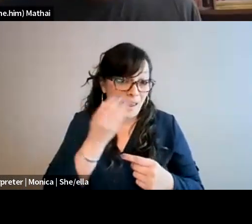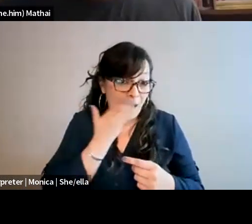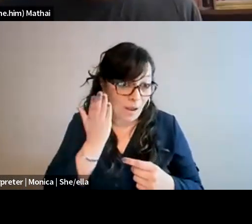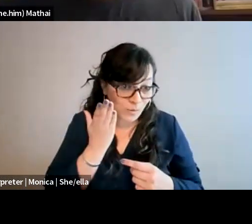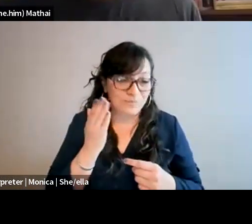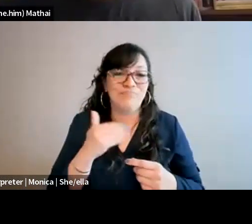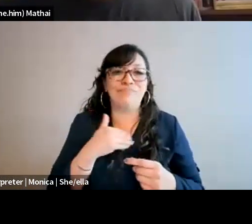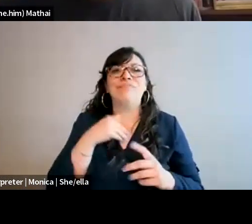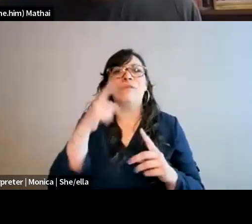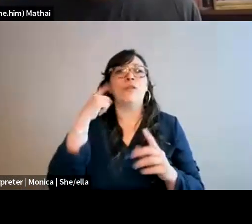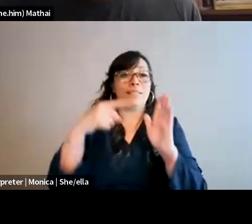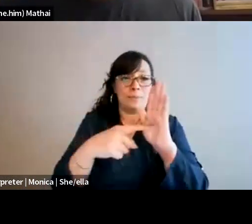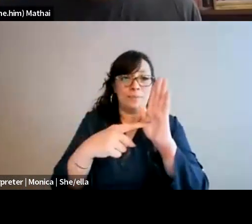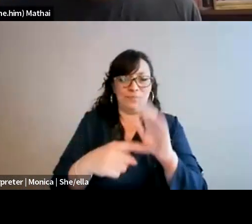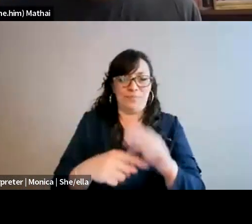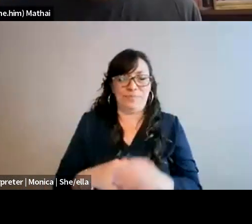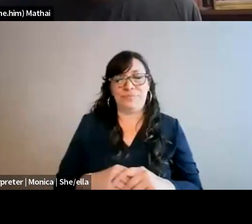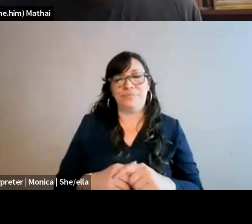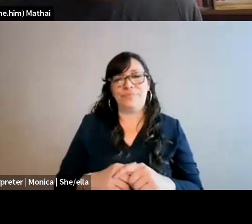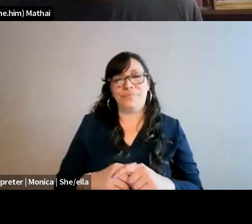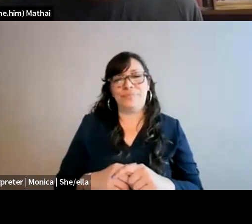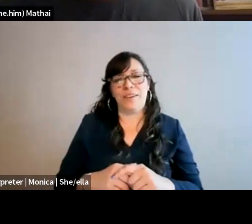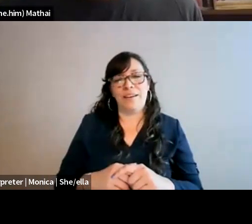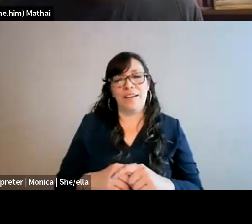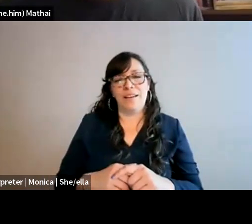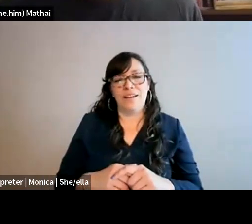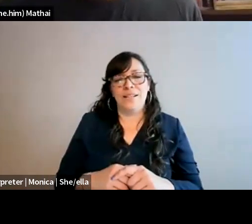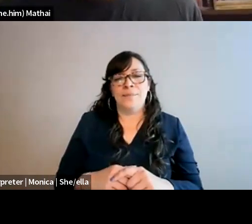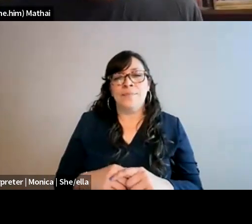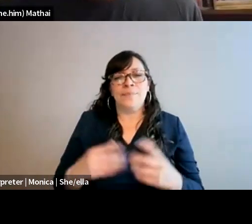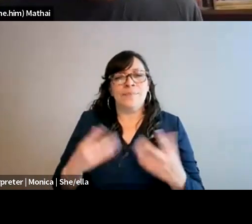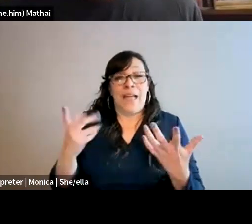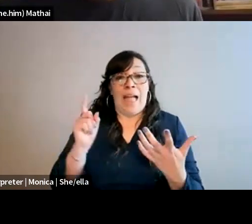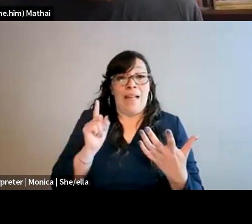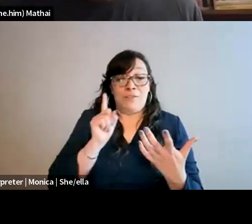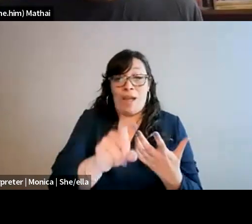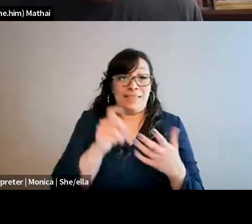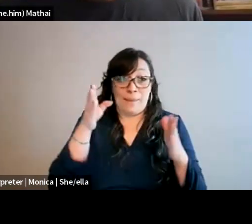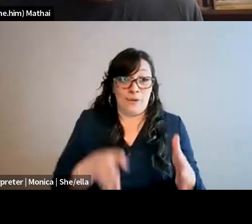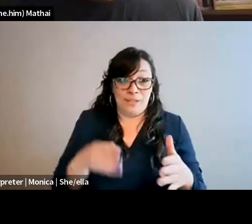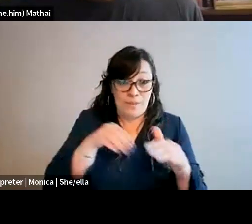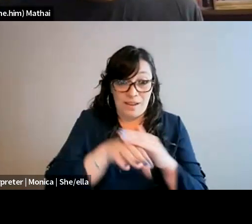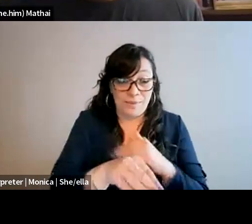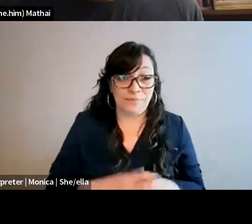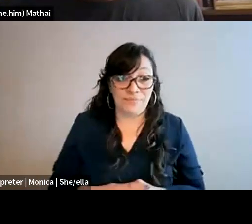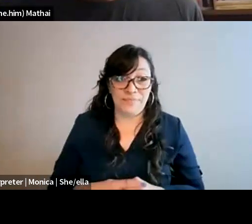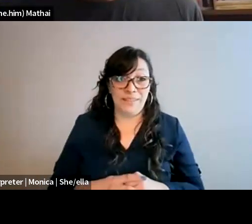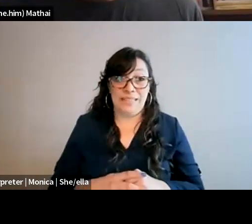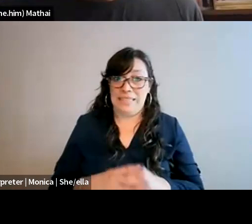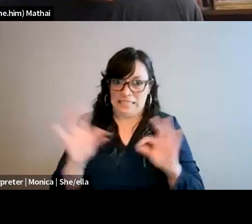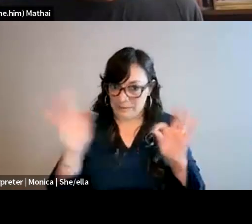example, one of the things that needs to be asked if I'm coming in there is like, this is very